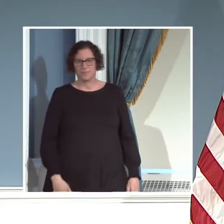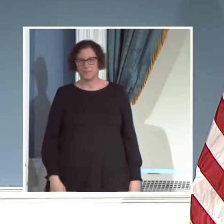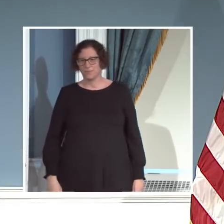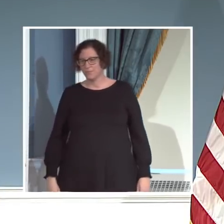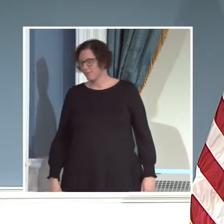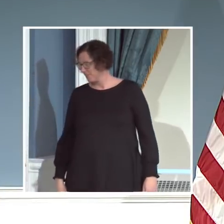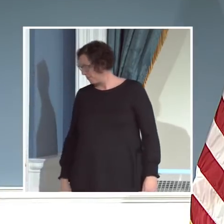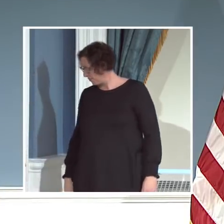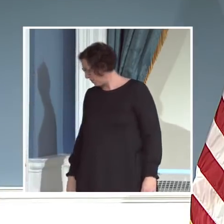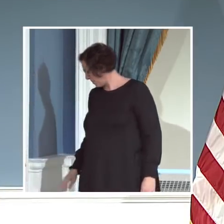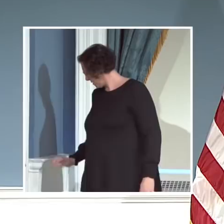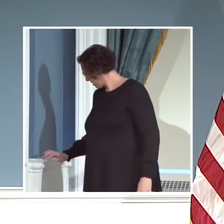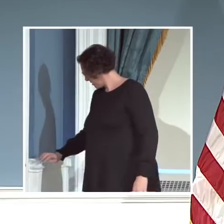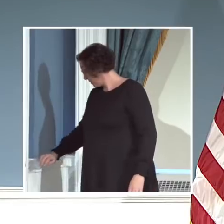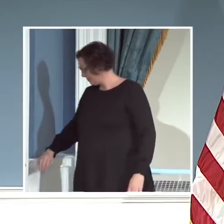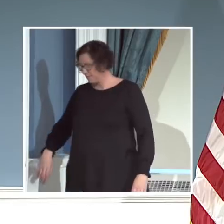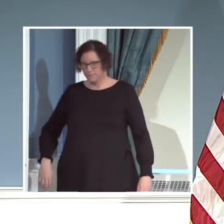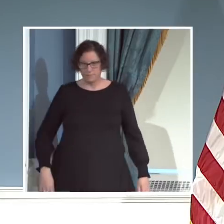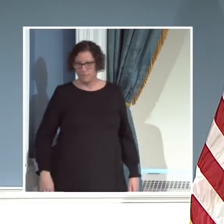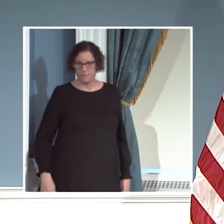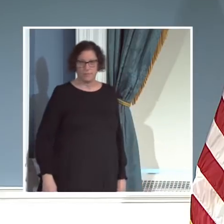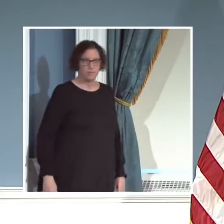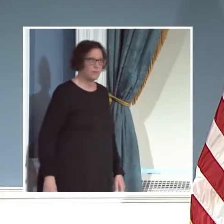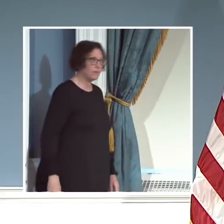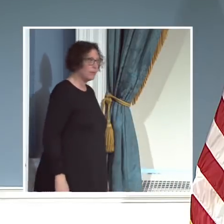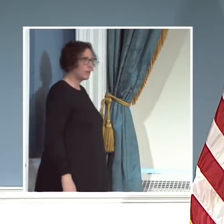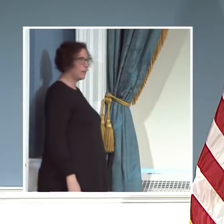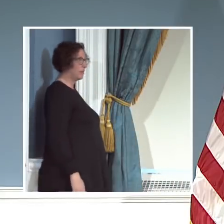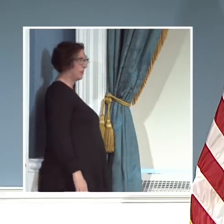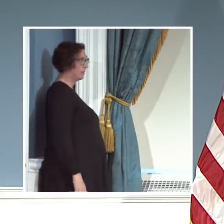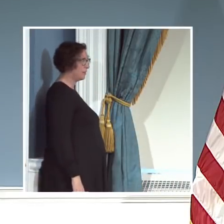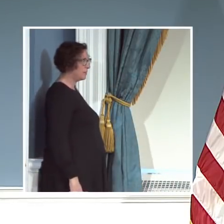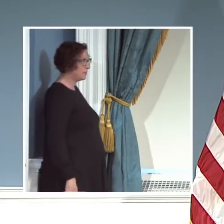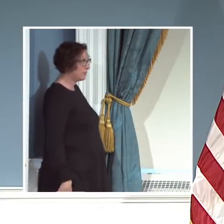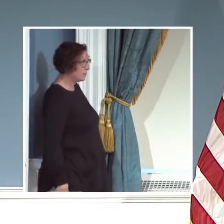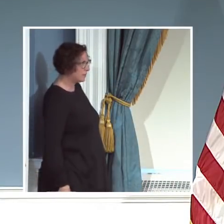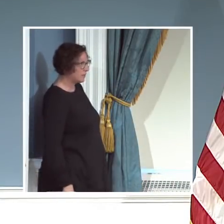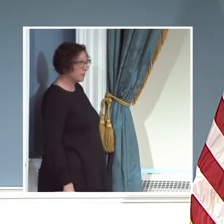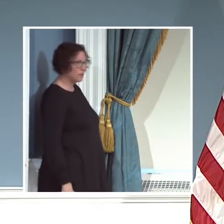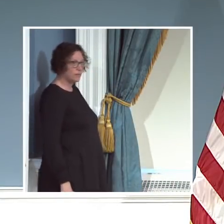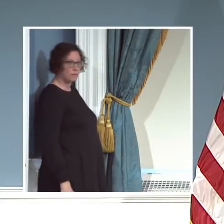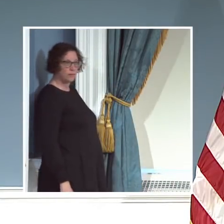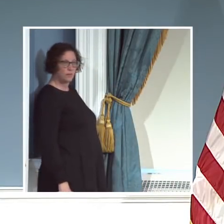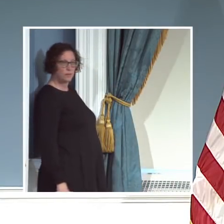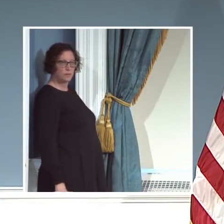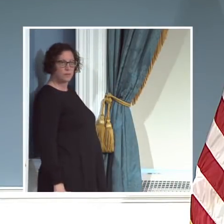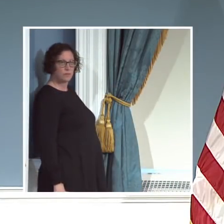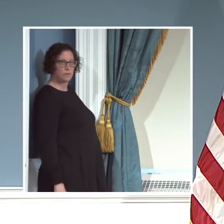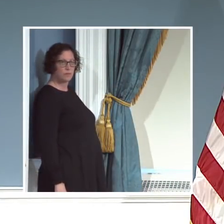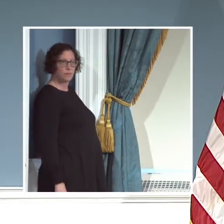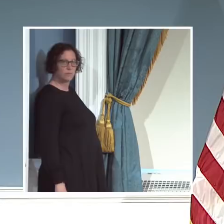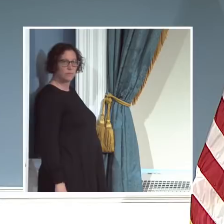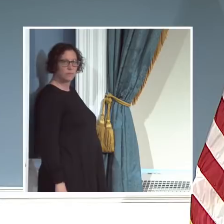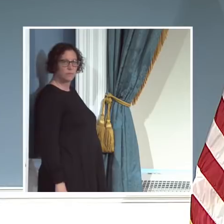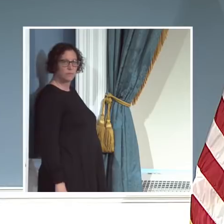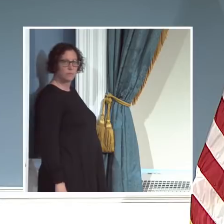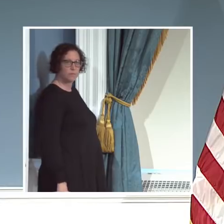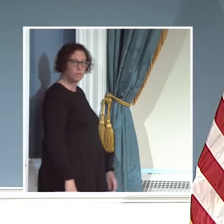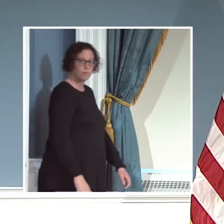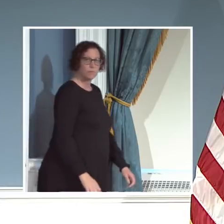I was so happy when my children were old enough not to have to remember to ask them whether they needed to go to the bathroom before leaving.